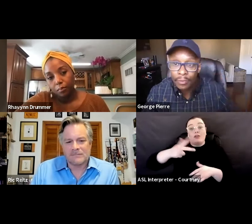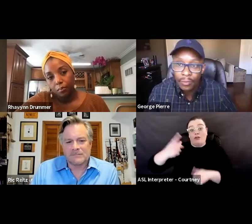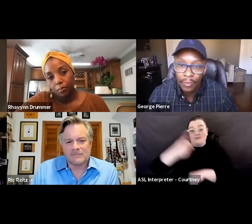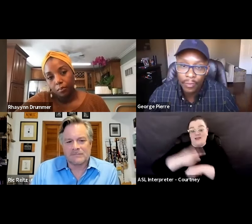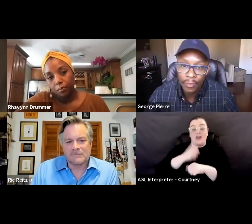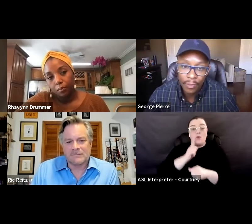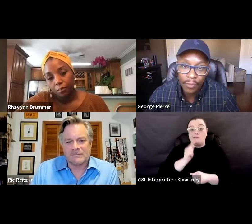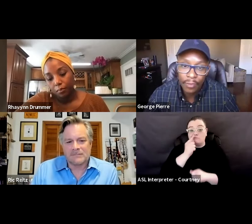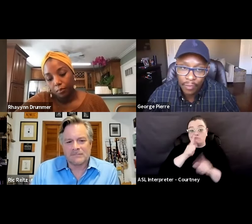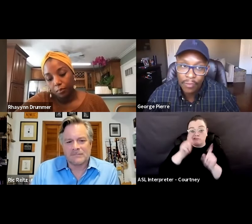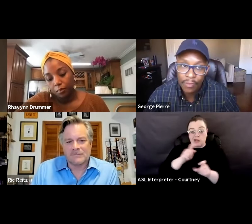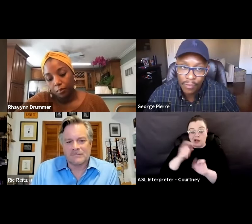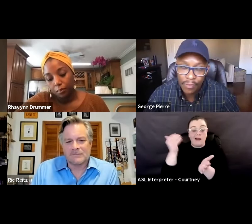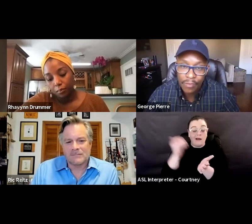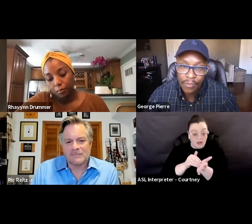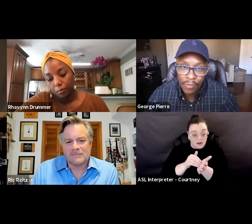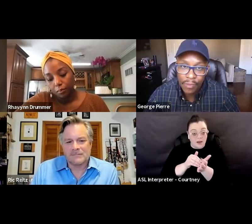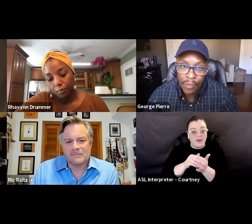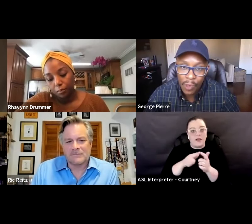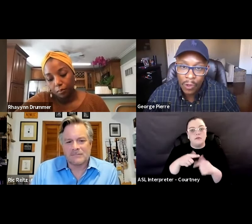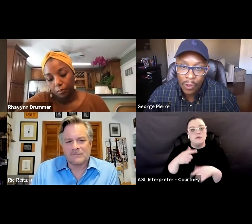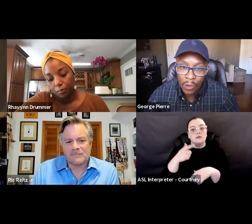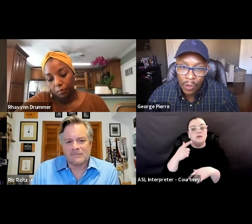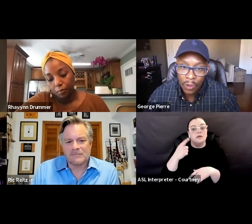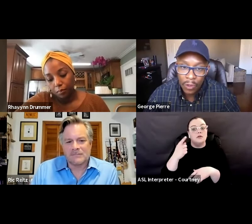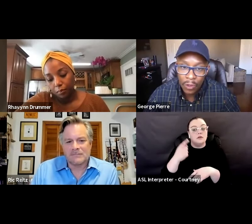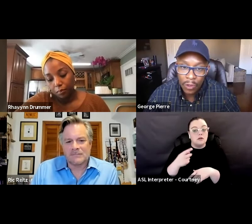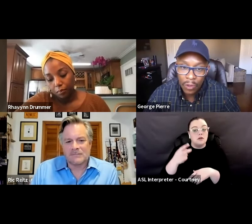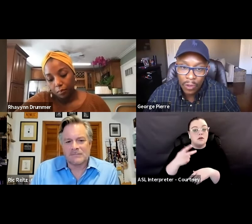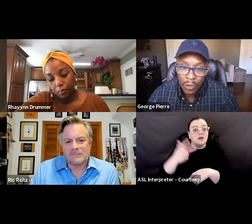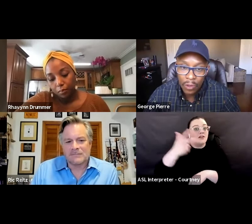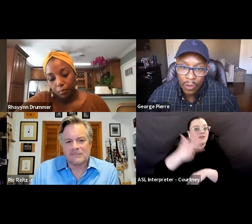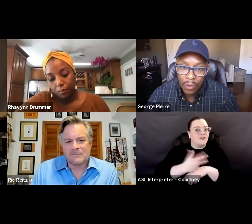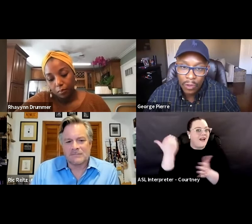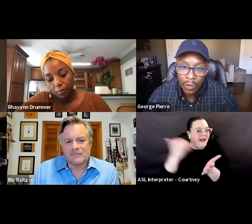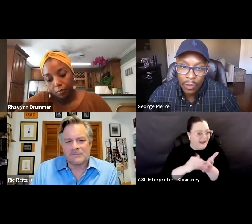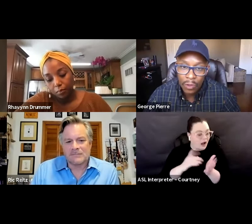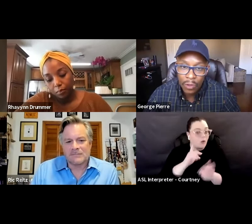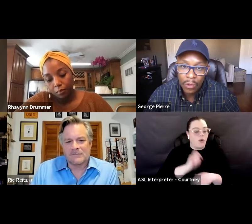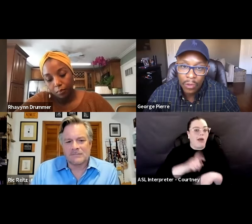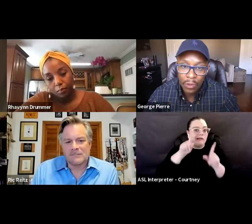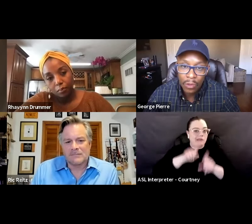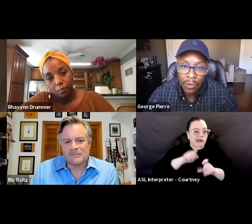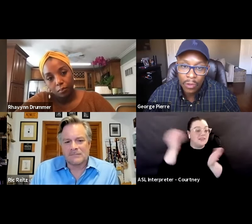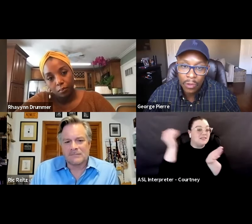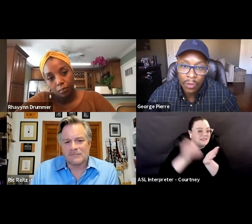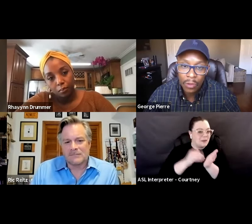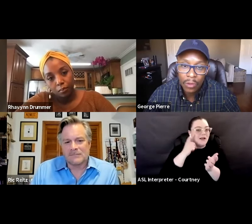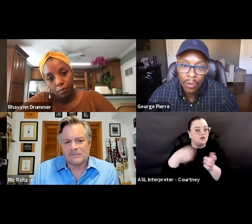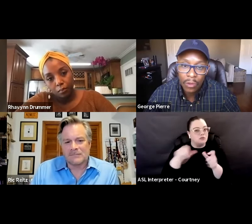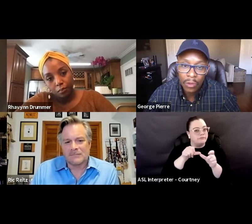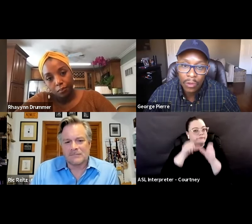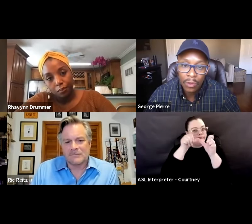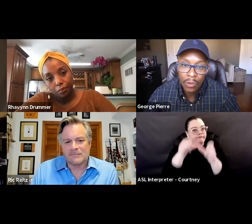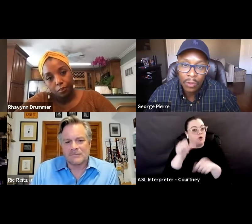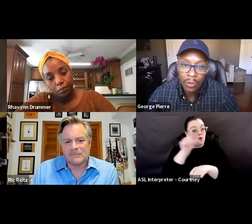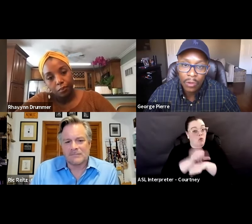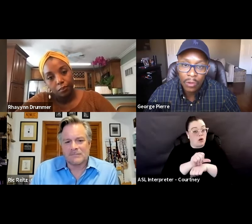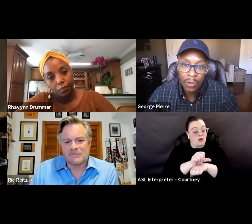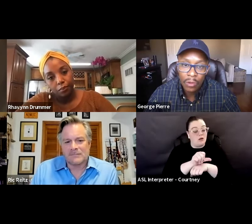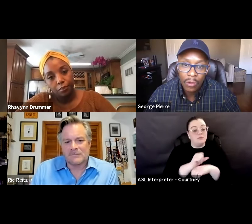that, because once you're working, I think the other cautionary tale is everybody doesn't have the